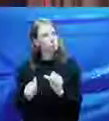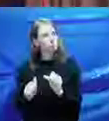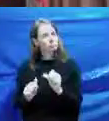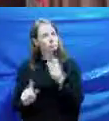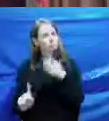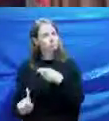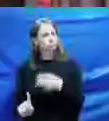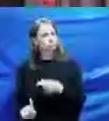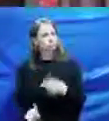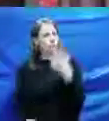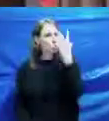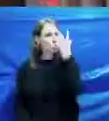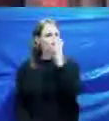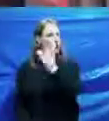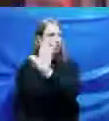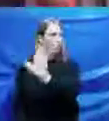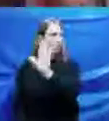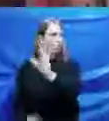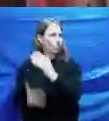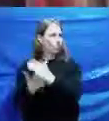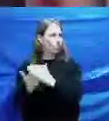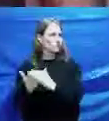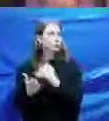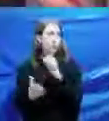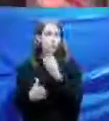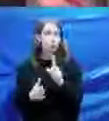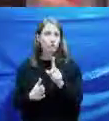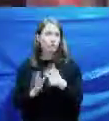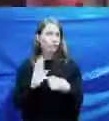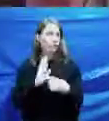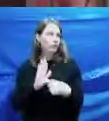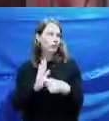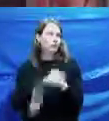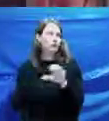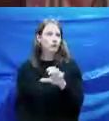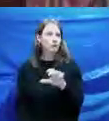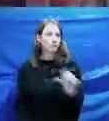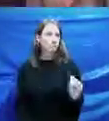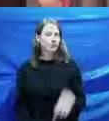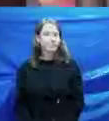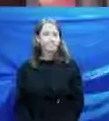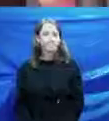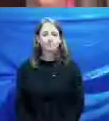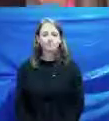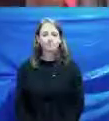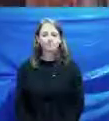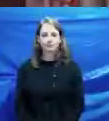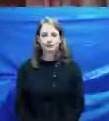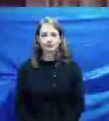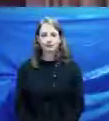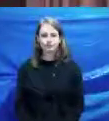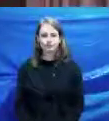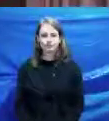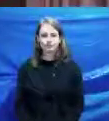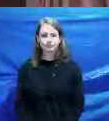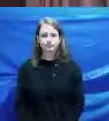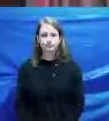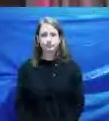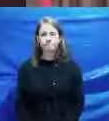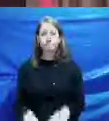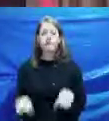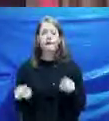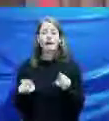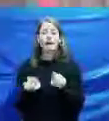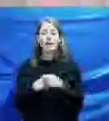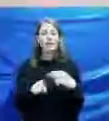lesson. So in math, as was mentioned this morning about this broad set